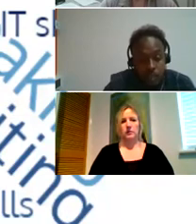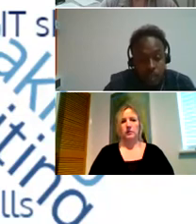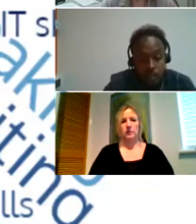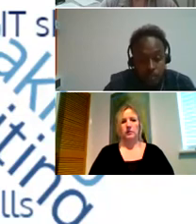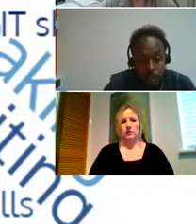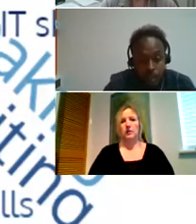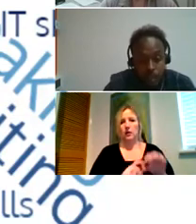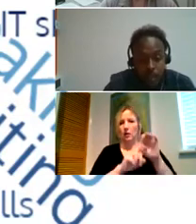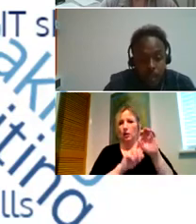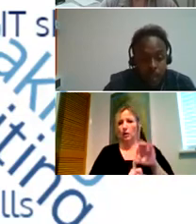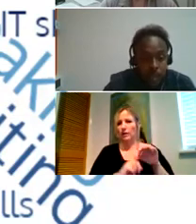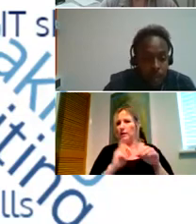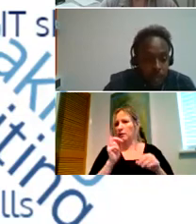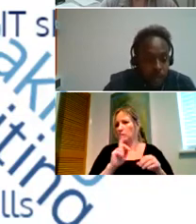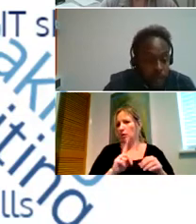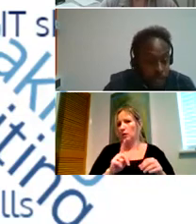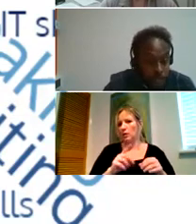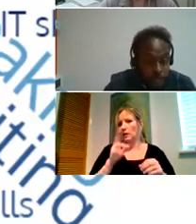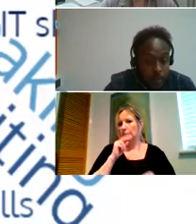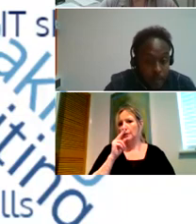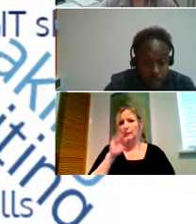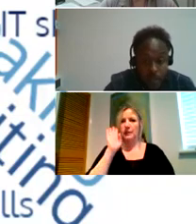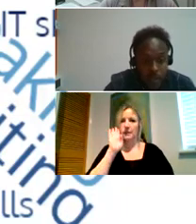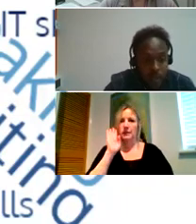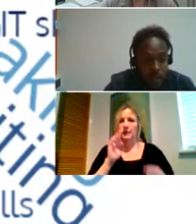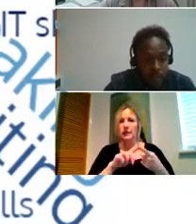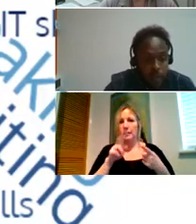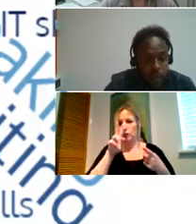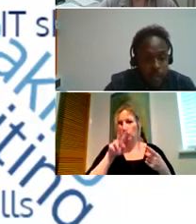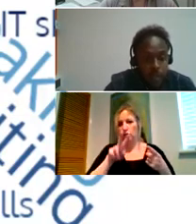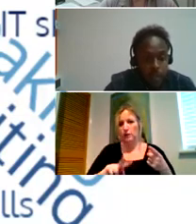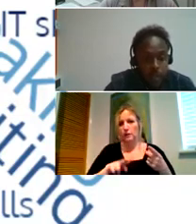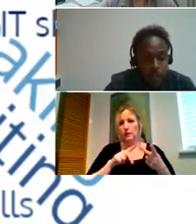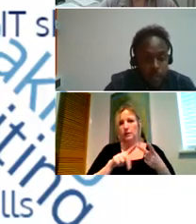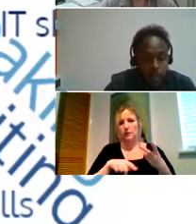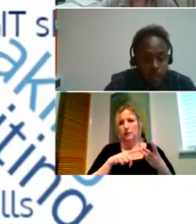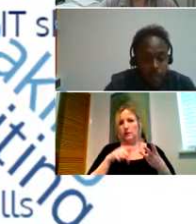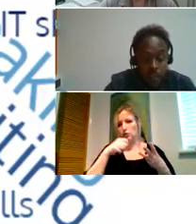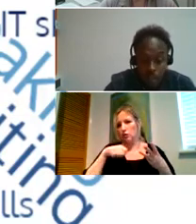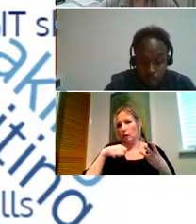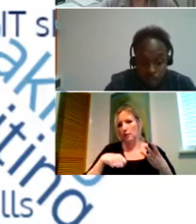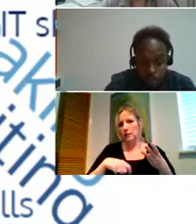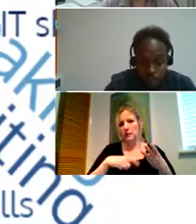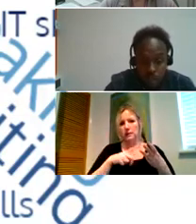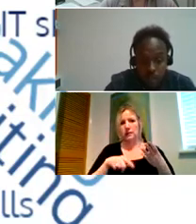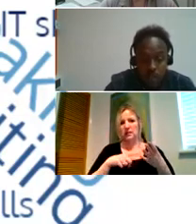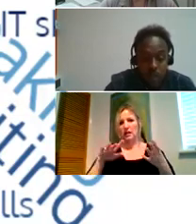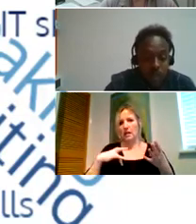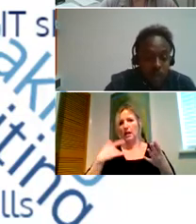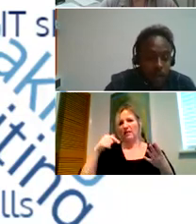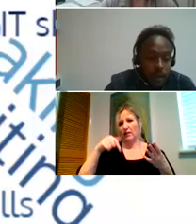and listening, reading, writing, maths, living and working in the UK, digital